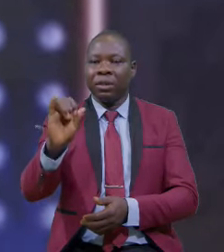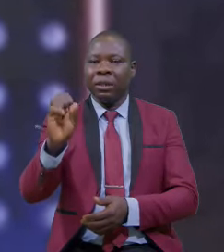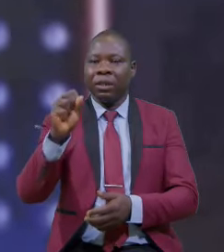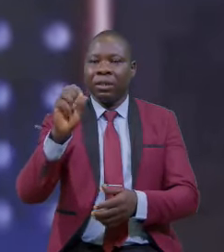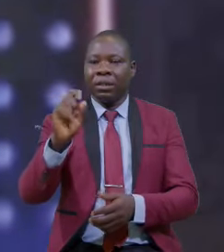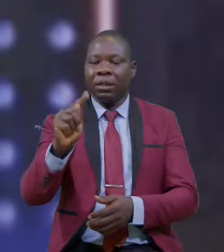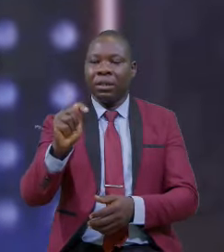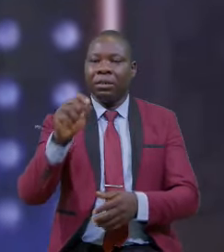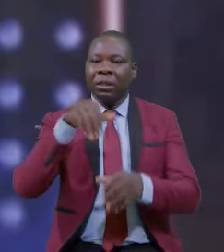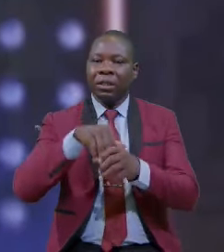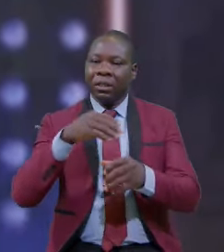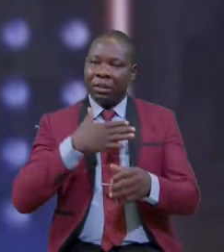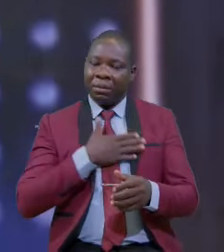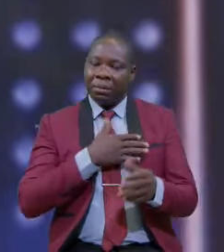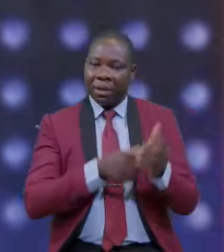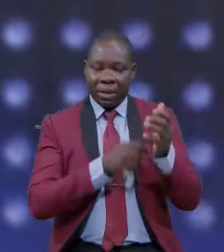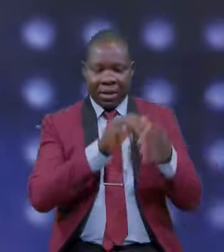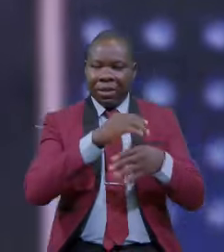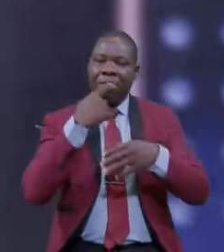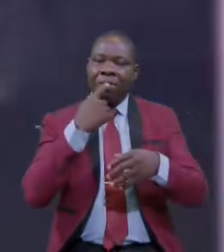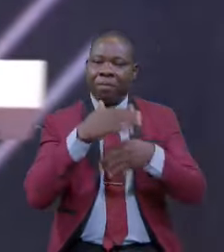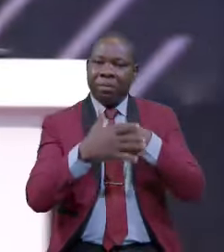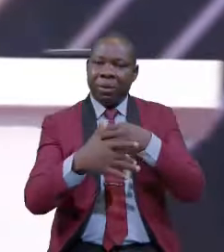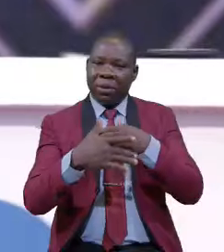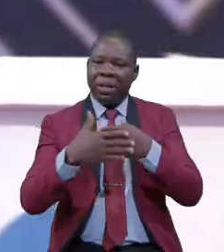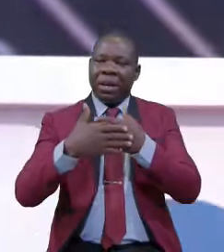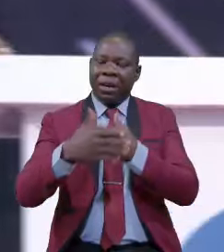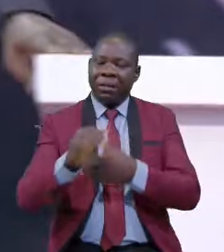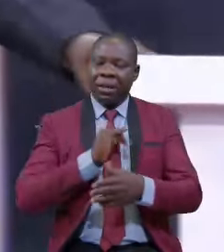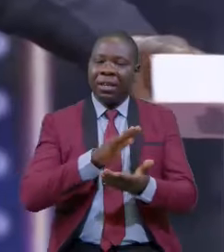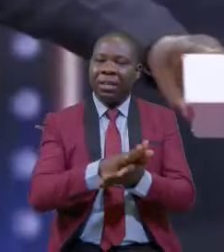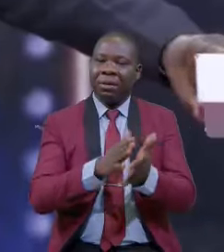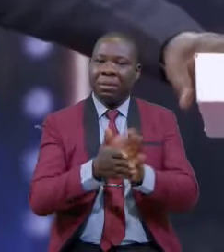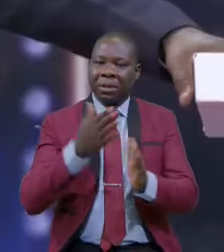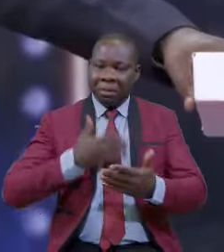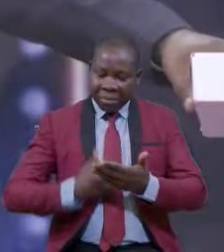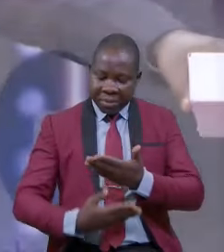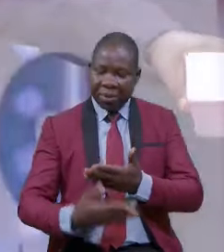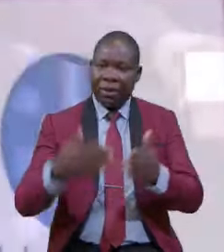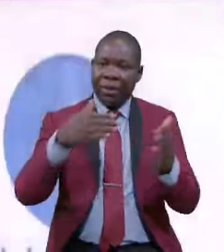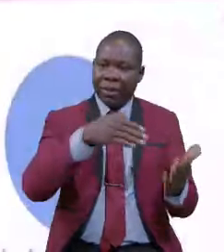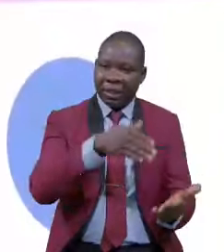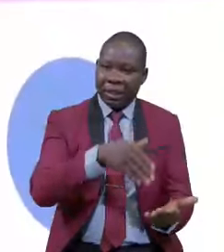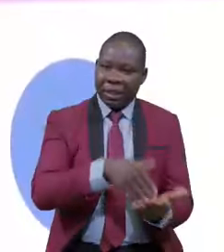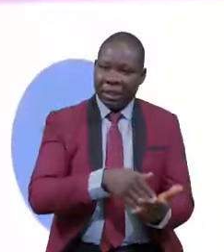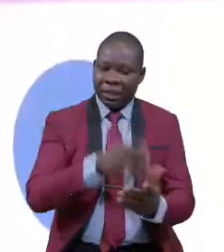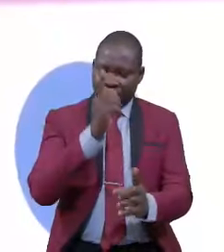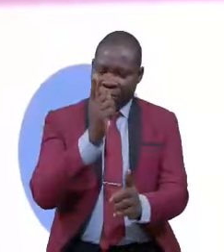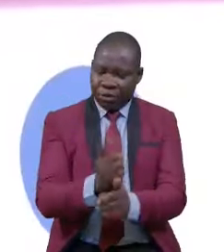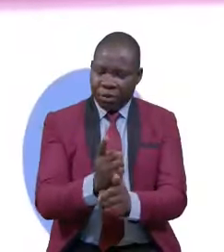After I became born again, just a few years after,